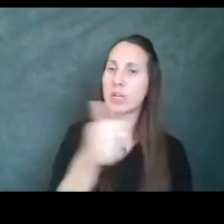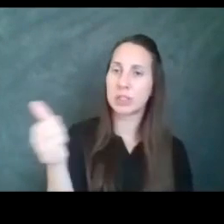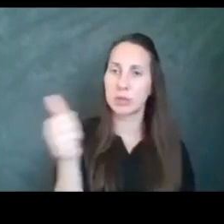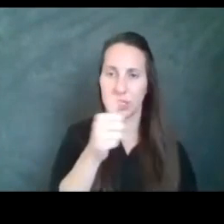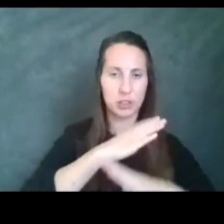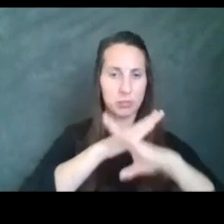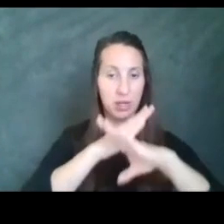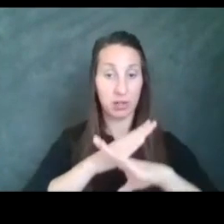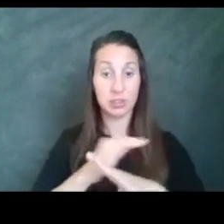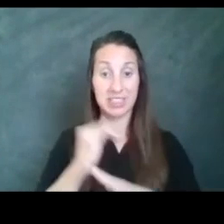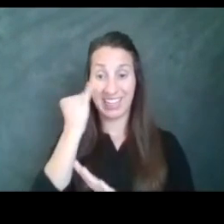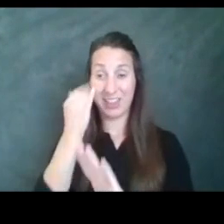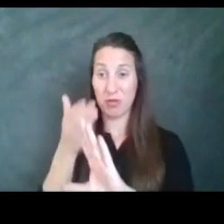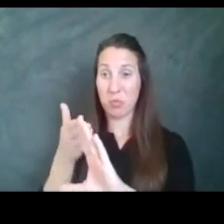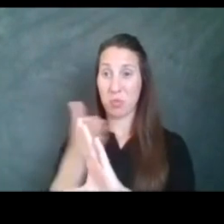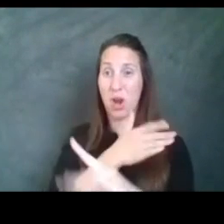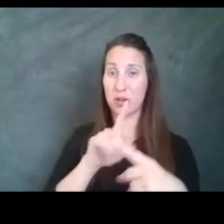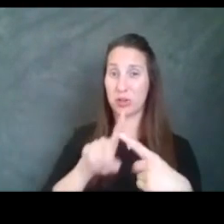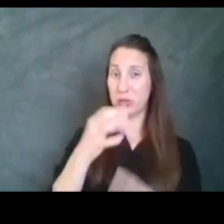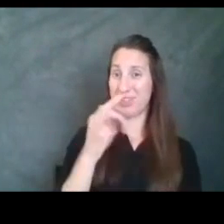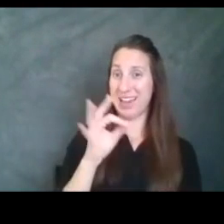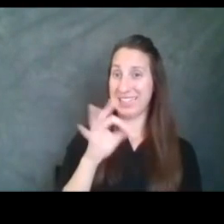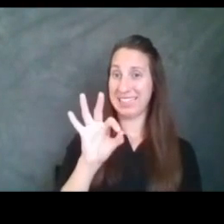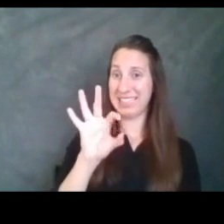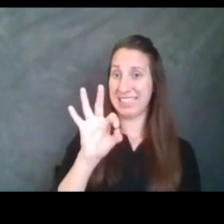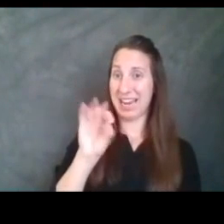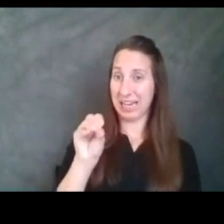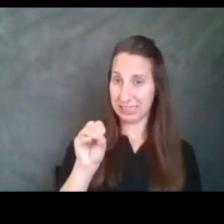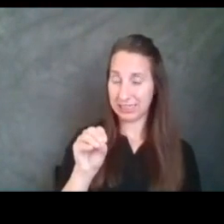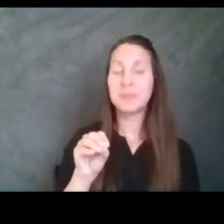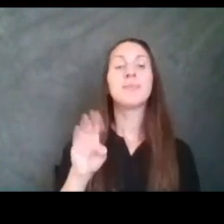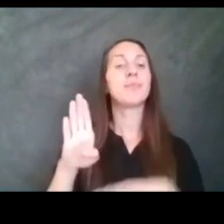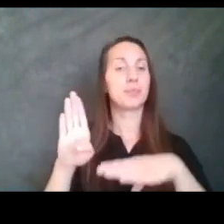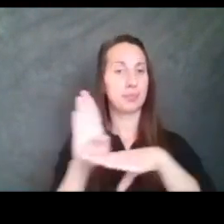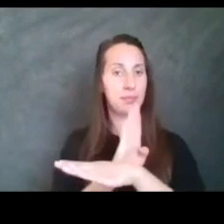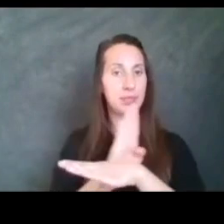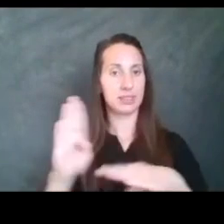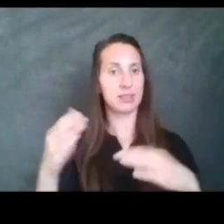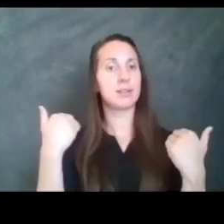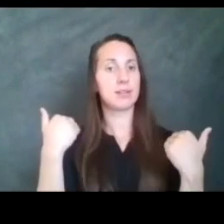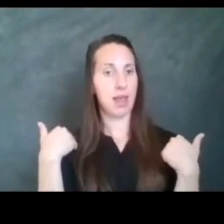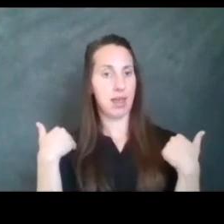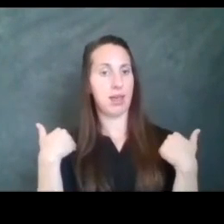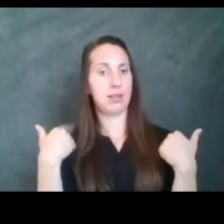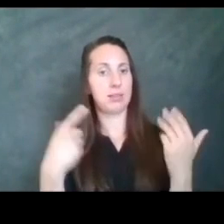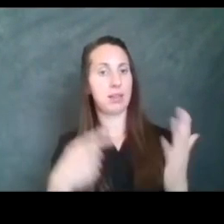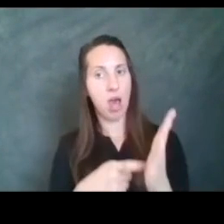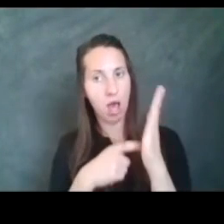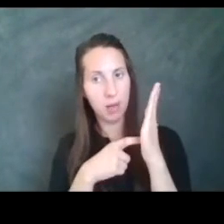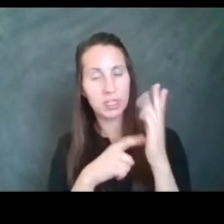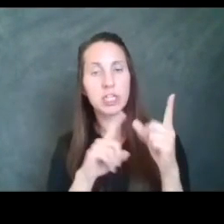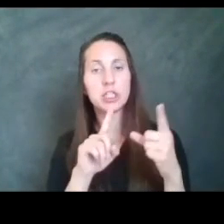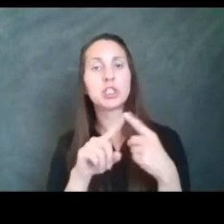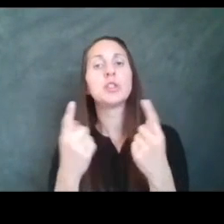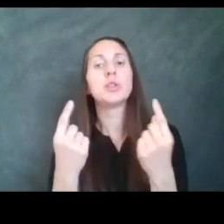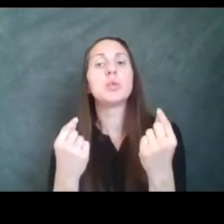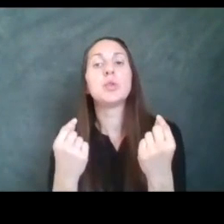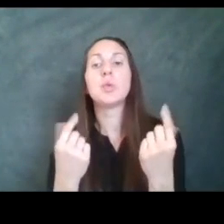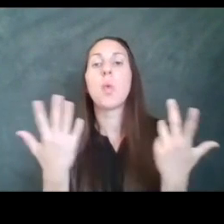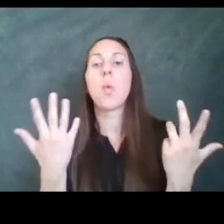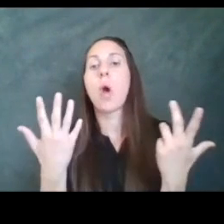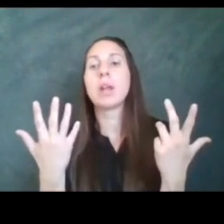1990, an entity has an obligation to do what is readily